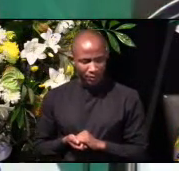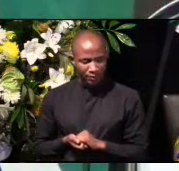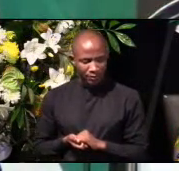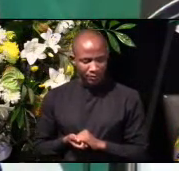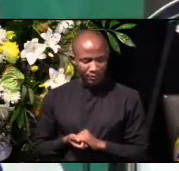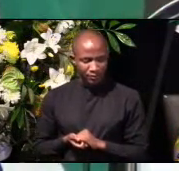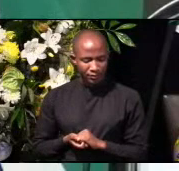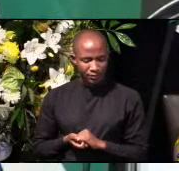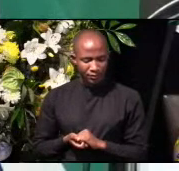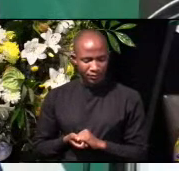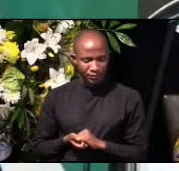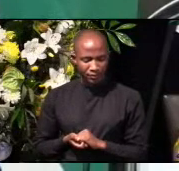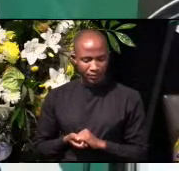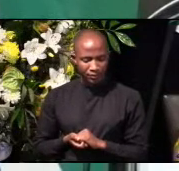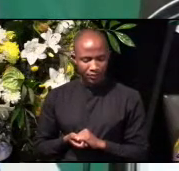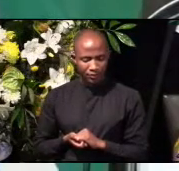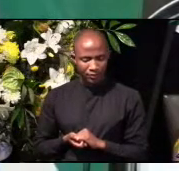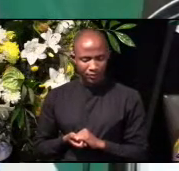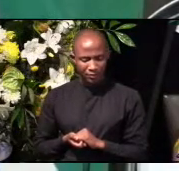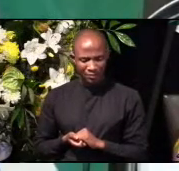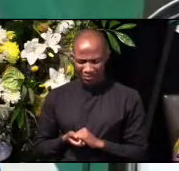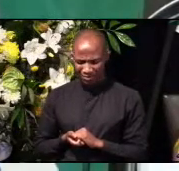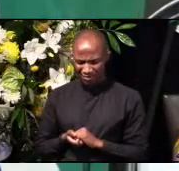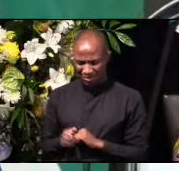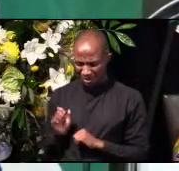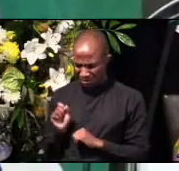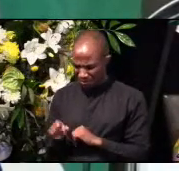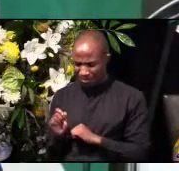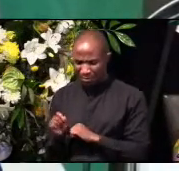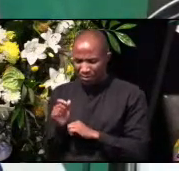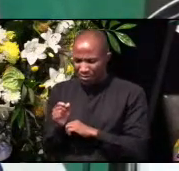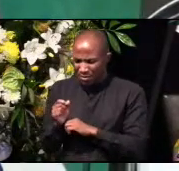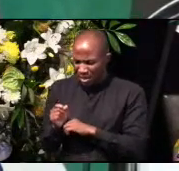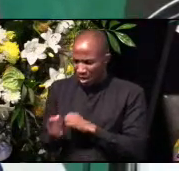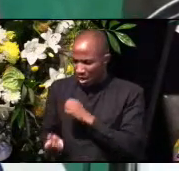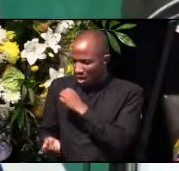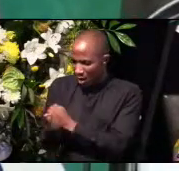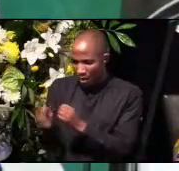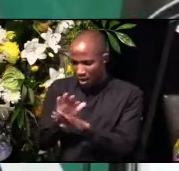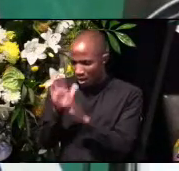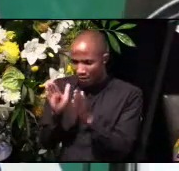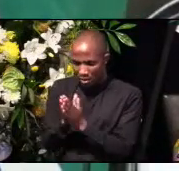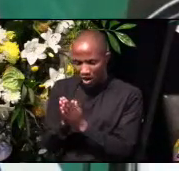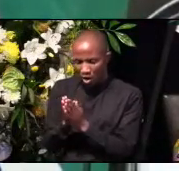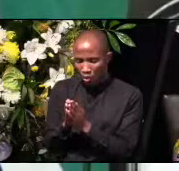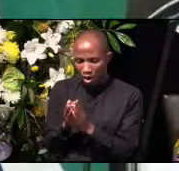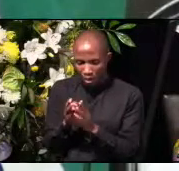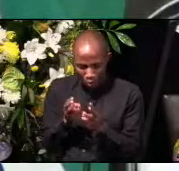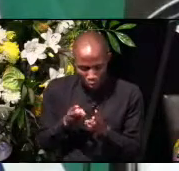but what happened at the heart of this detour